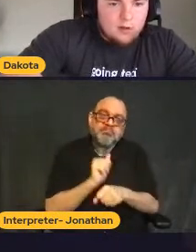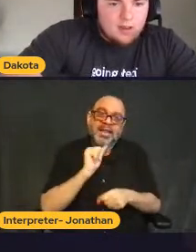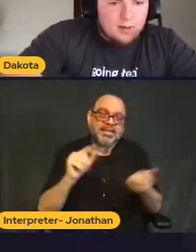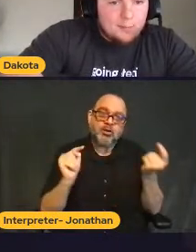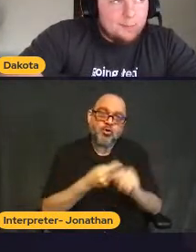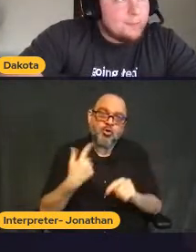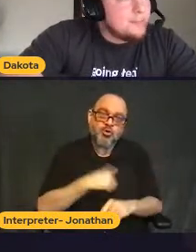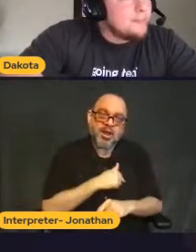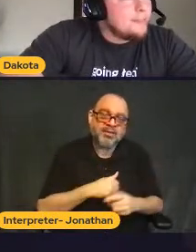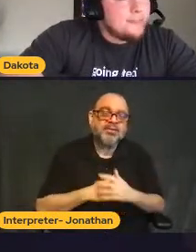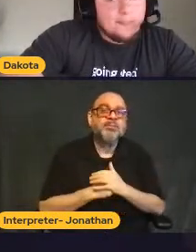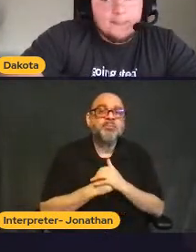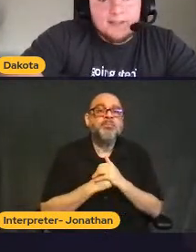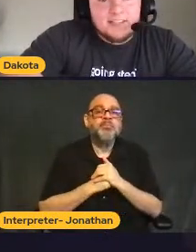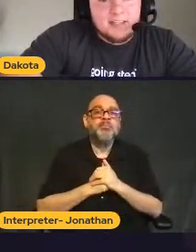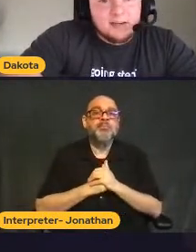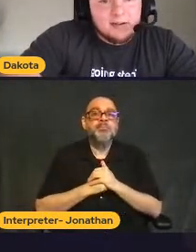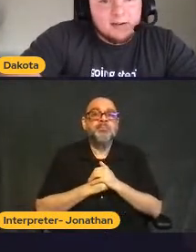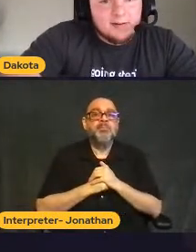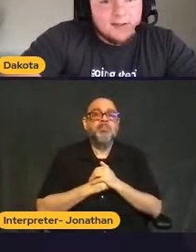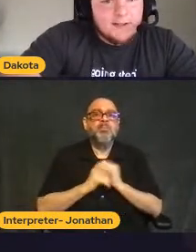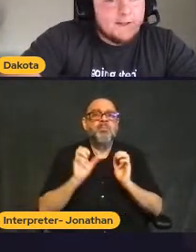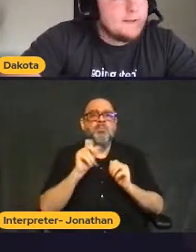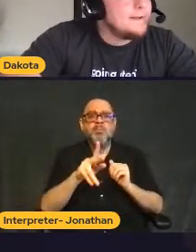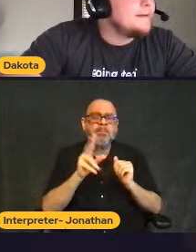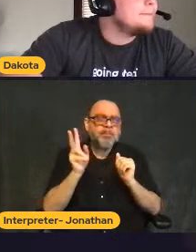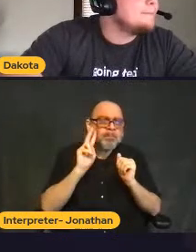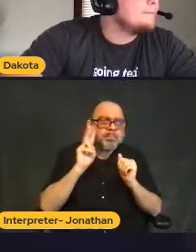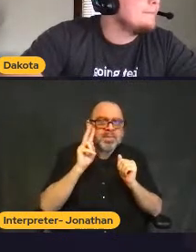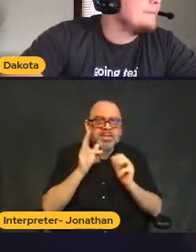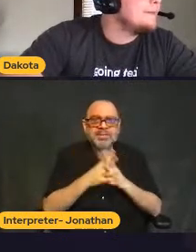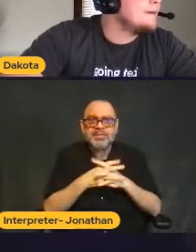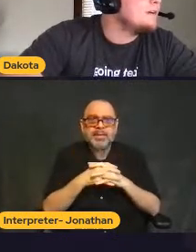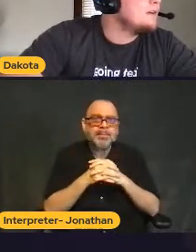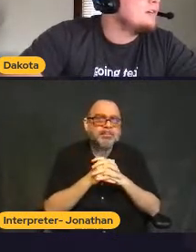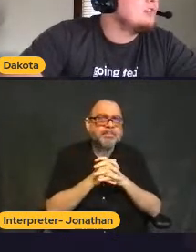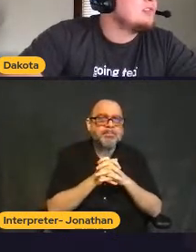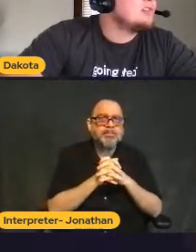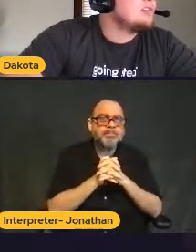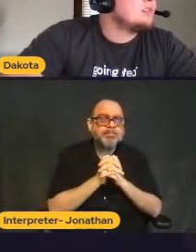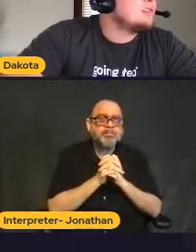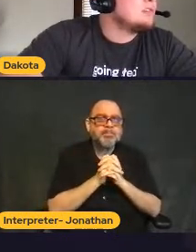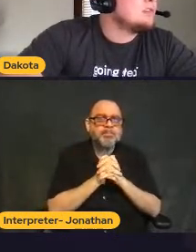Cool. Okay. Let's see here. Oh